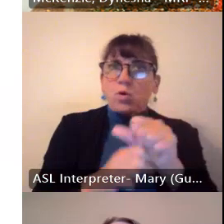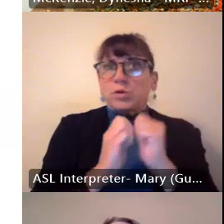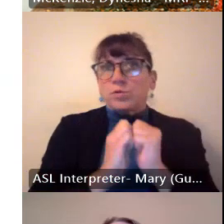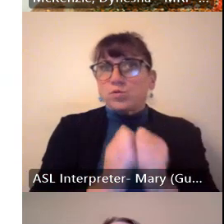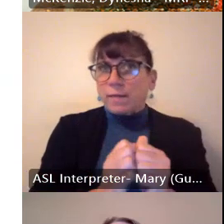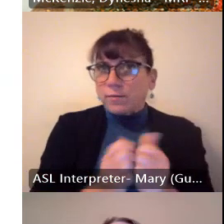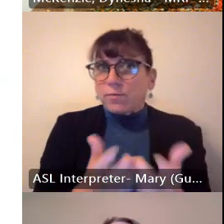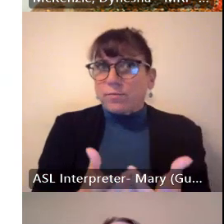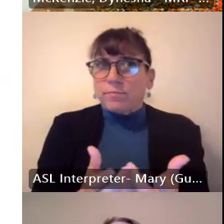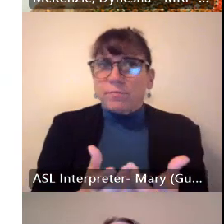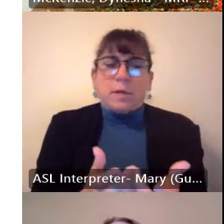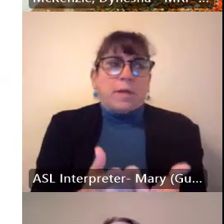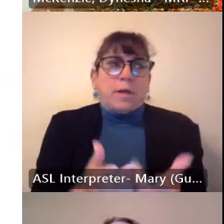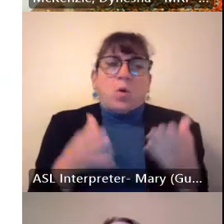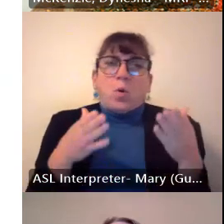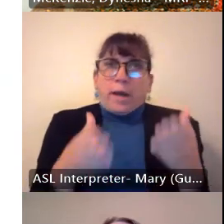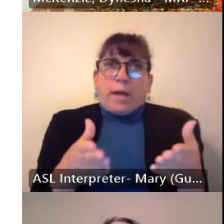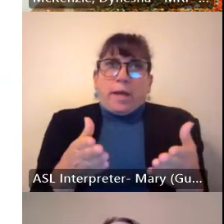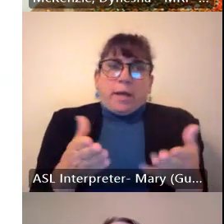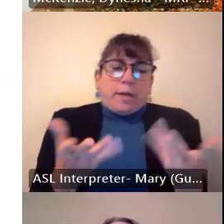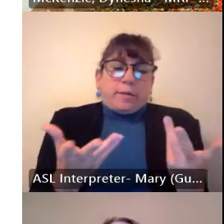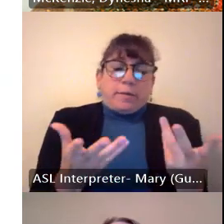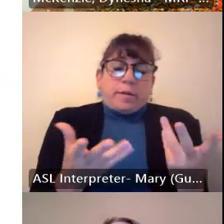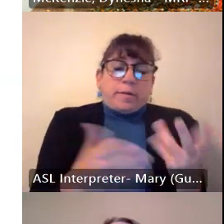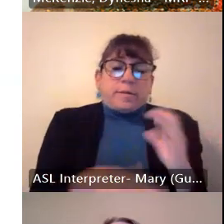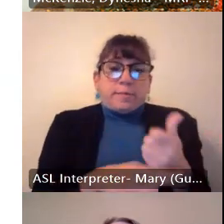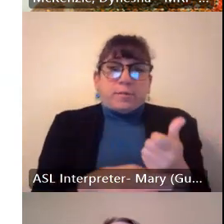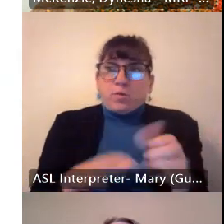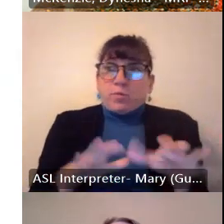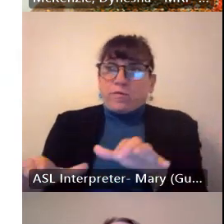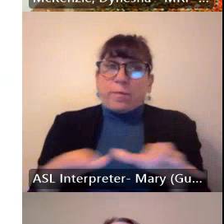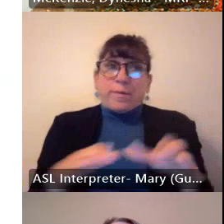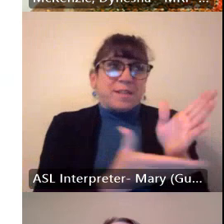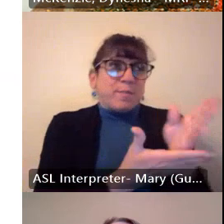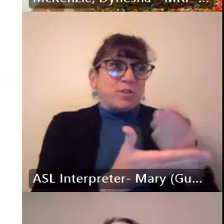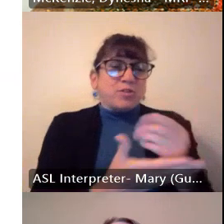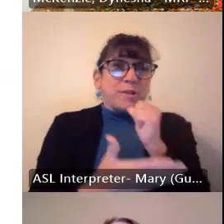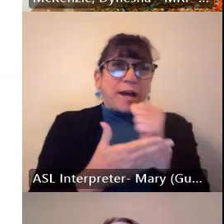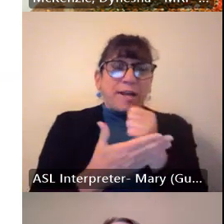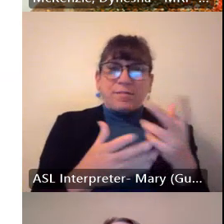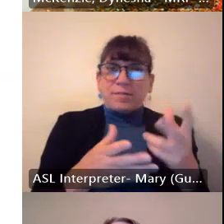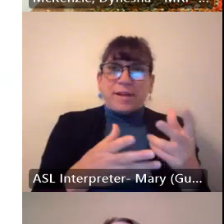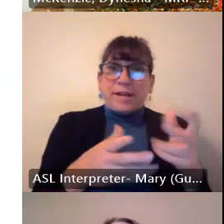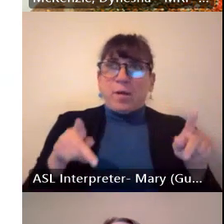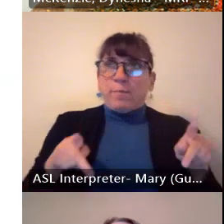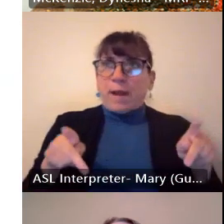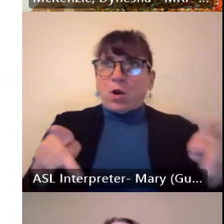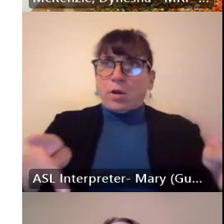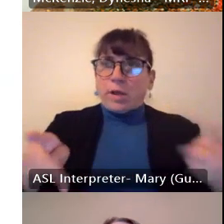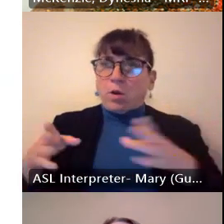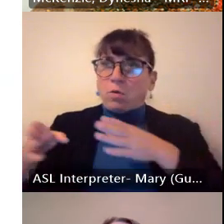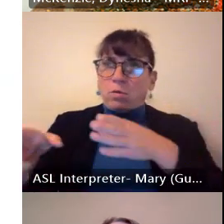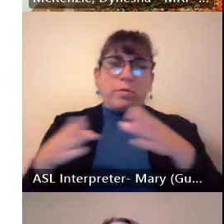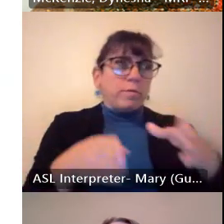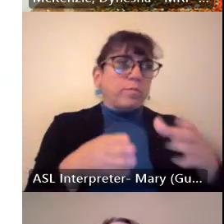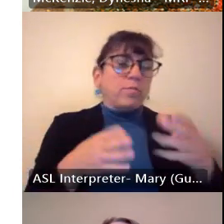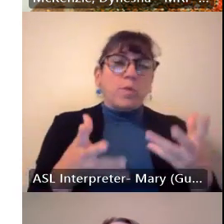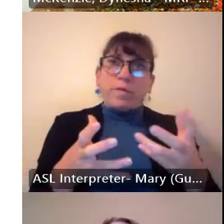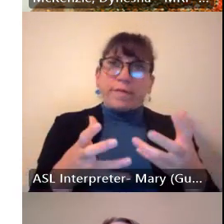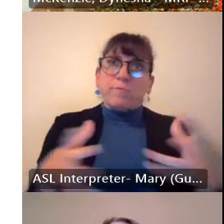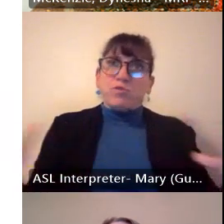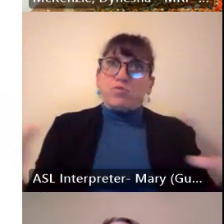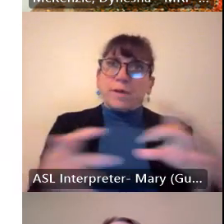is designed to make it so that performance and budget aren't two parallel tracks, right? They're not parallel tracks. We want them to